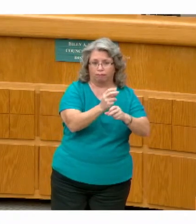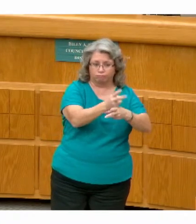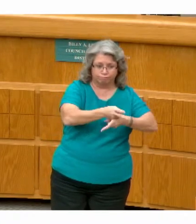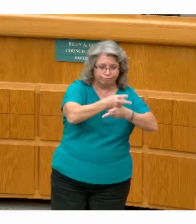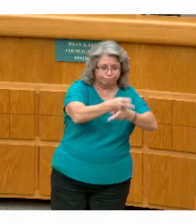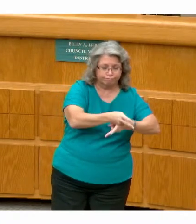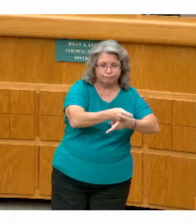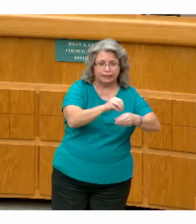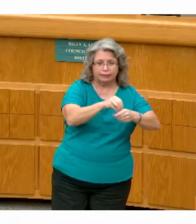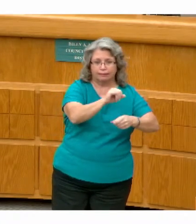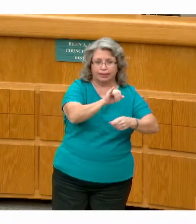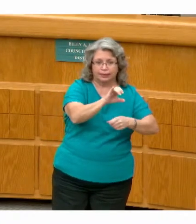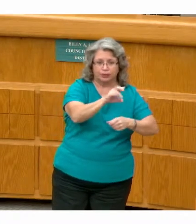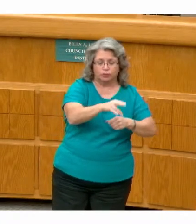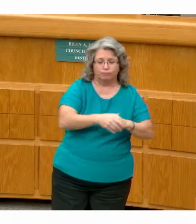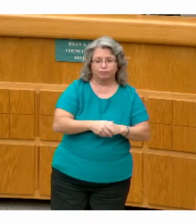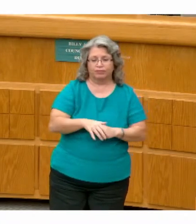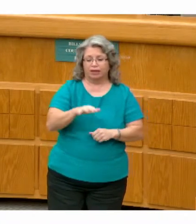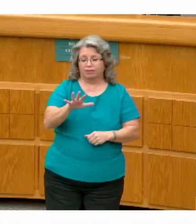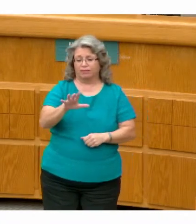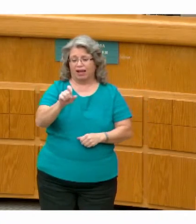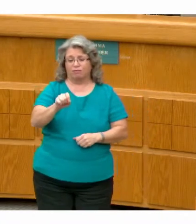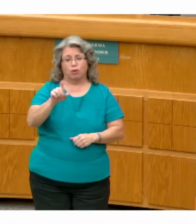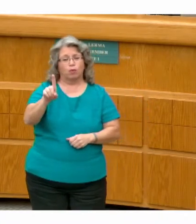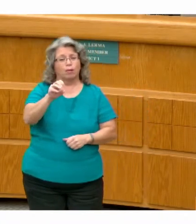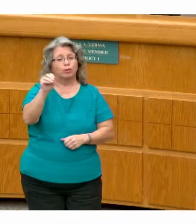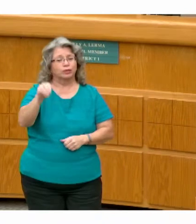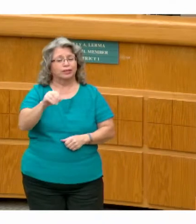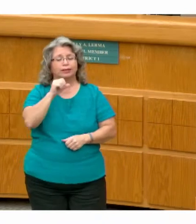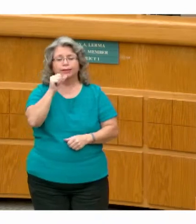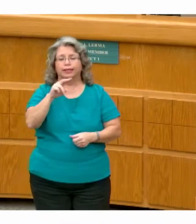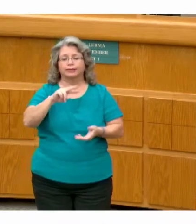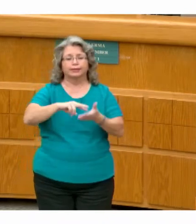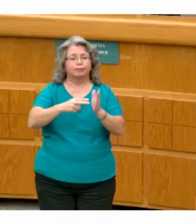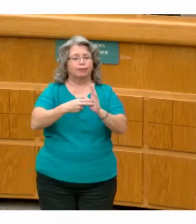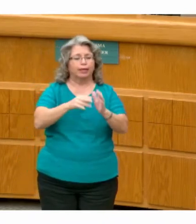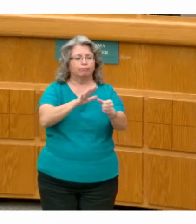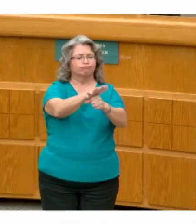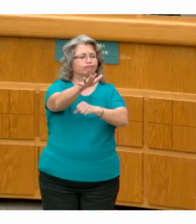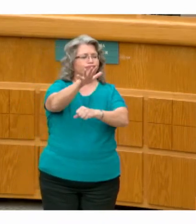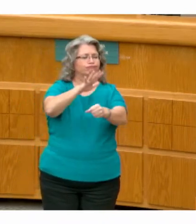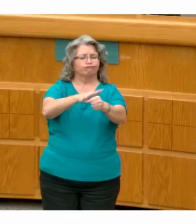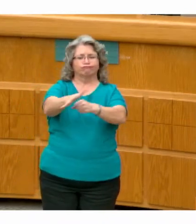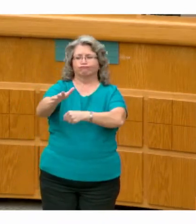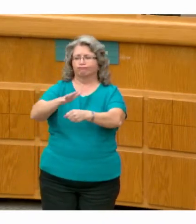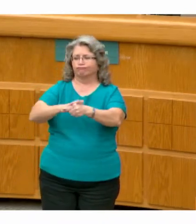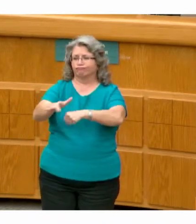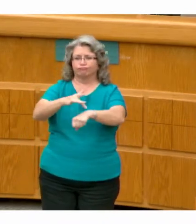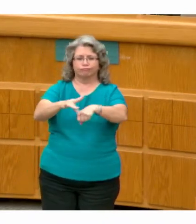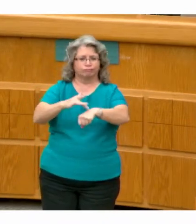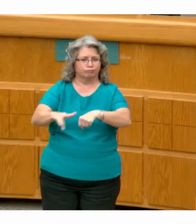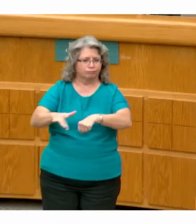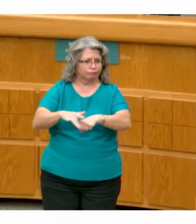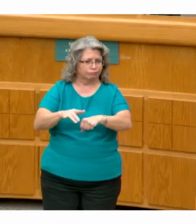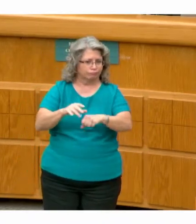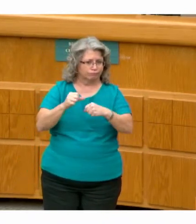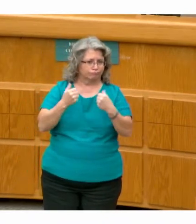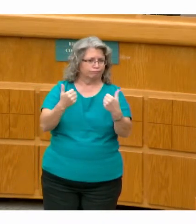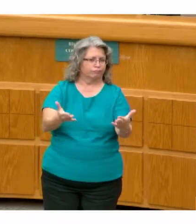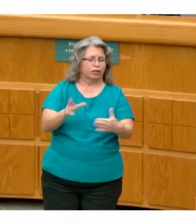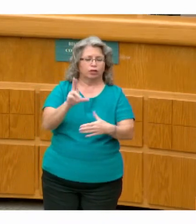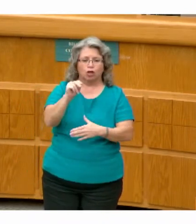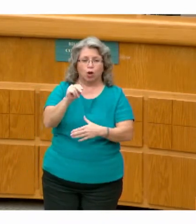5.9% doesn't mean that there's plenty of room and that everything's working as it should. What it means is that there's a lot of